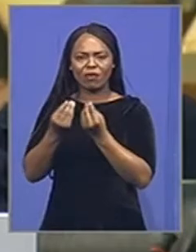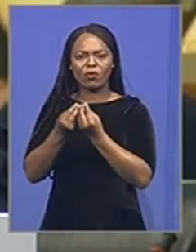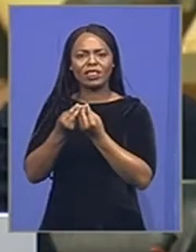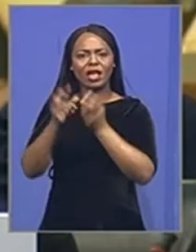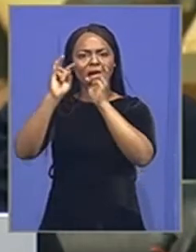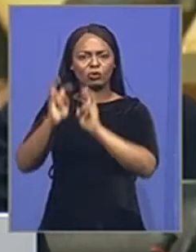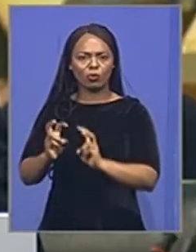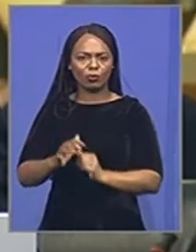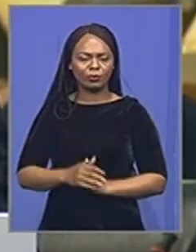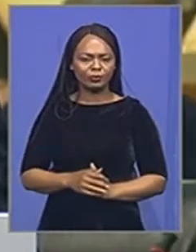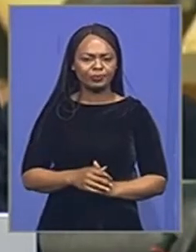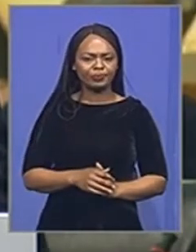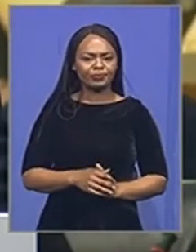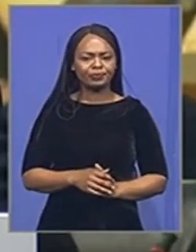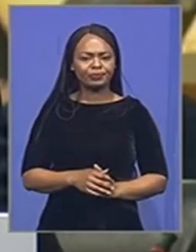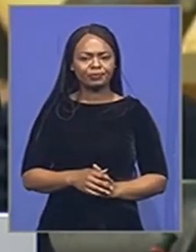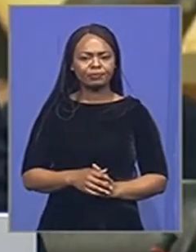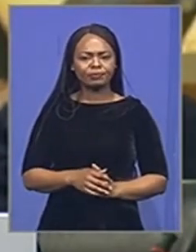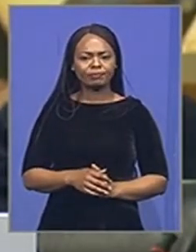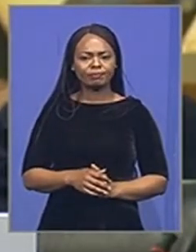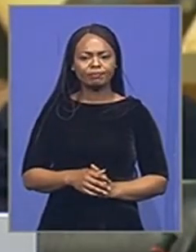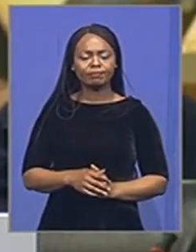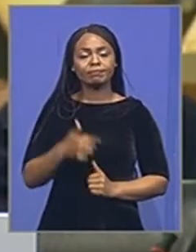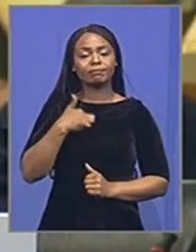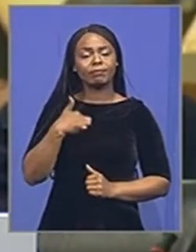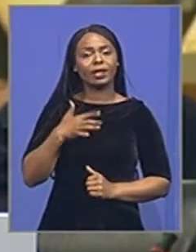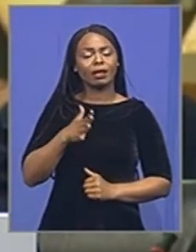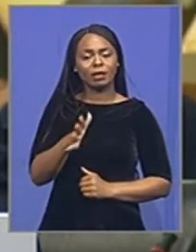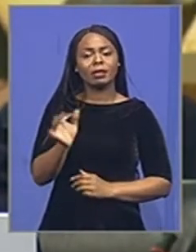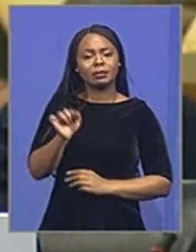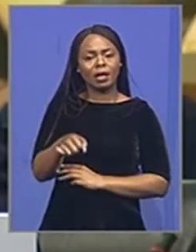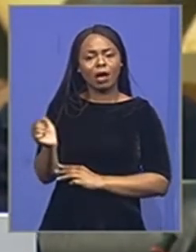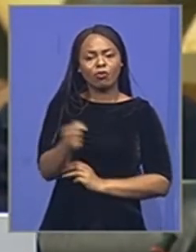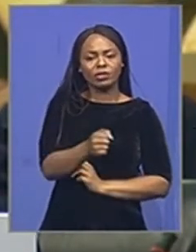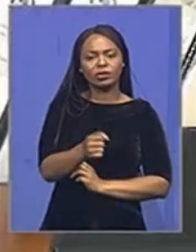myself. I was appointed by the president,